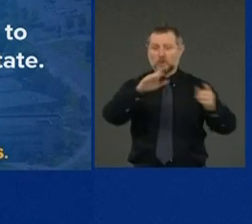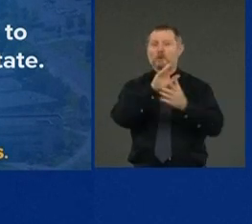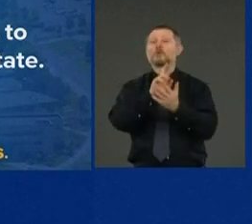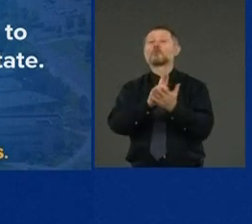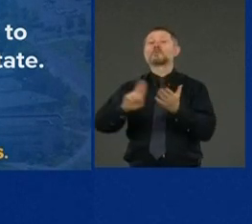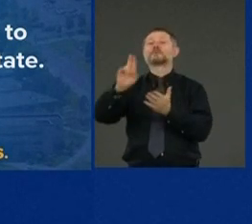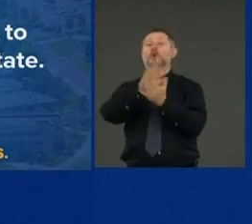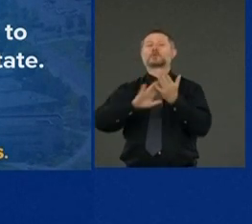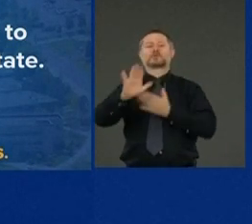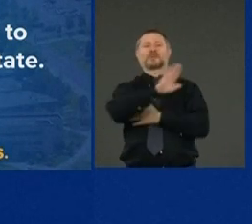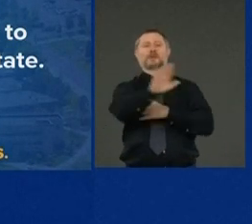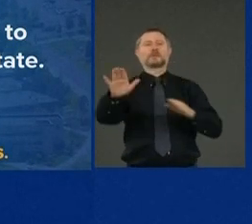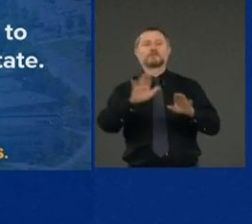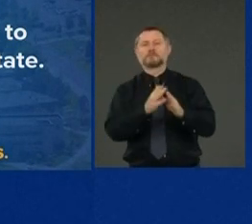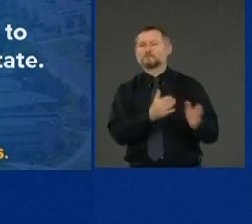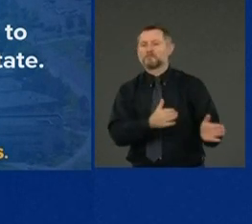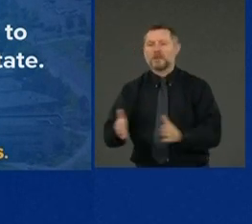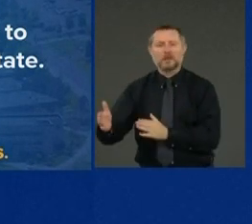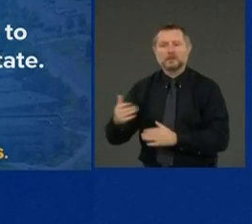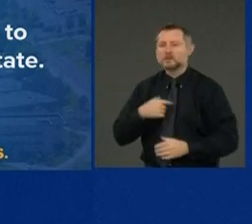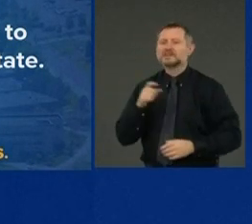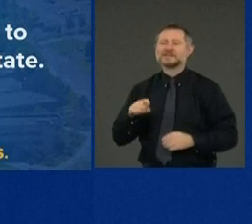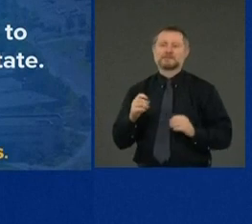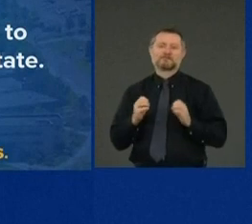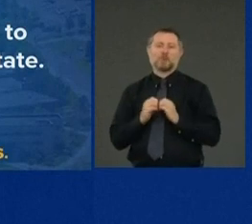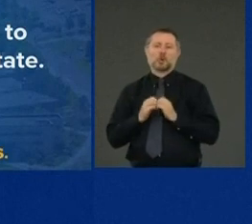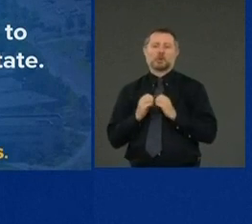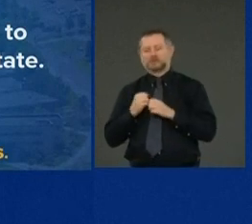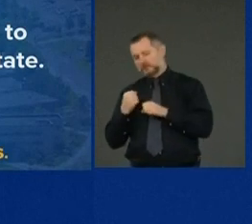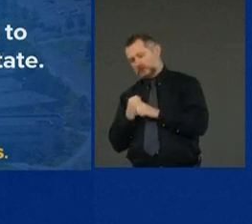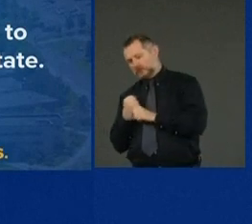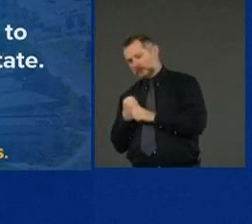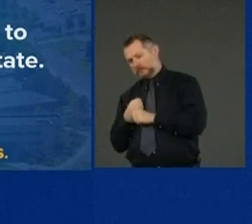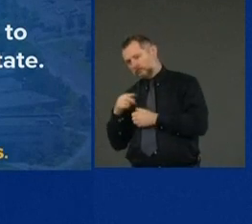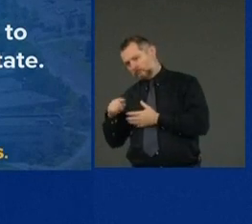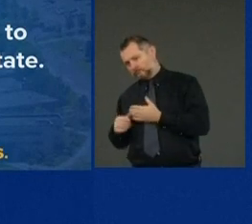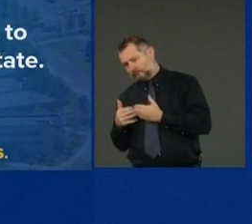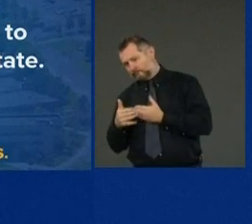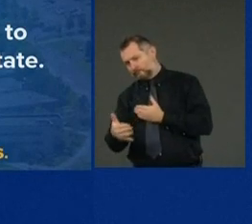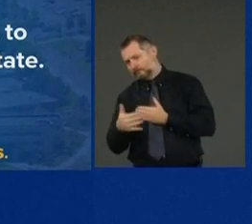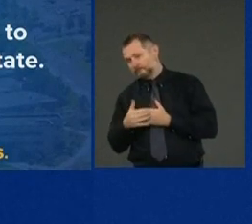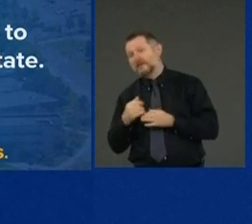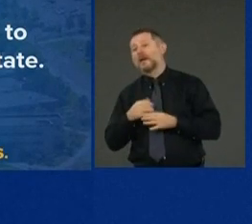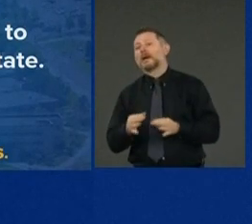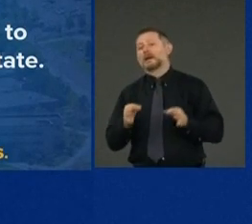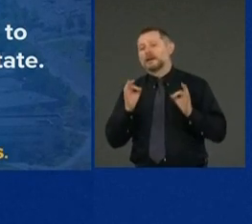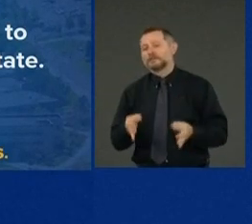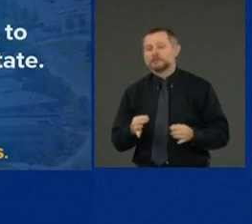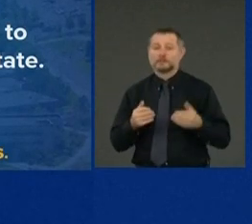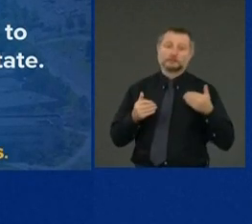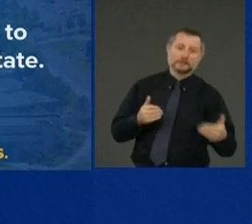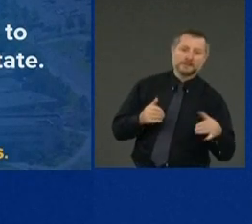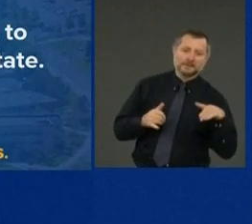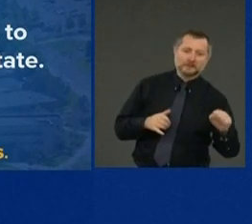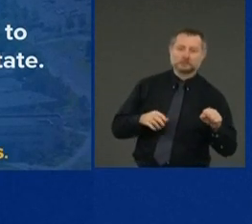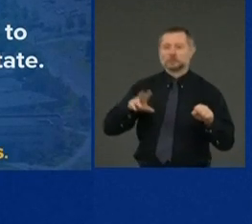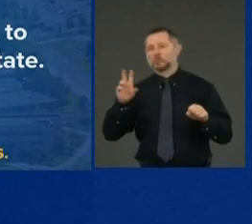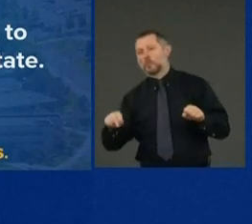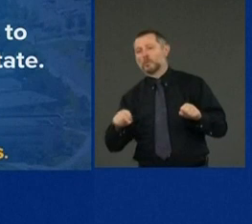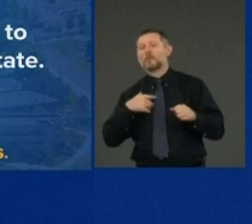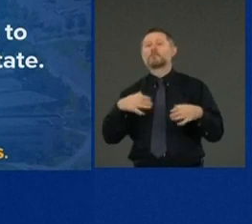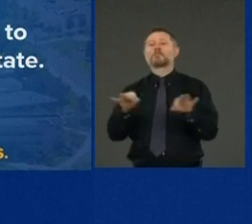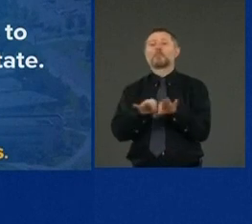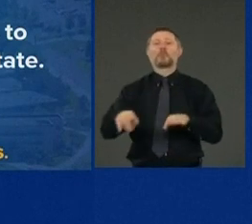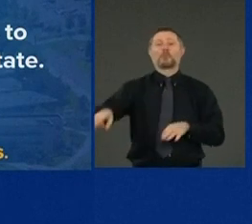need more data between now and September to make a definitive determination, but we want to make sure we're starting to prepare. We're starting to